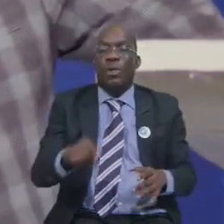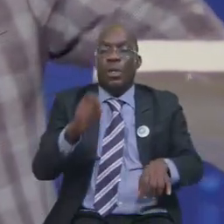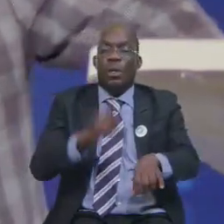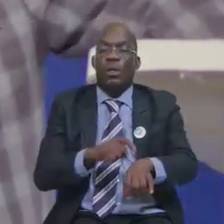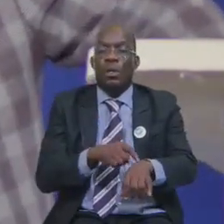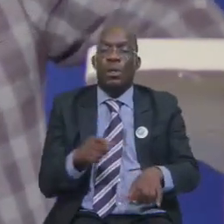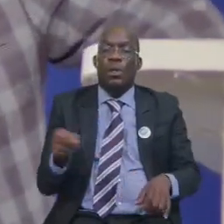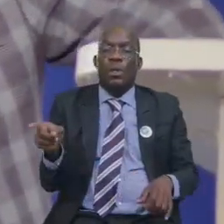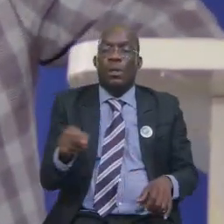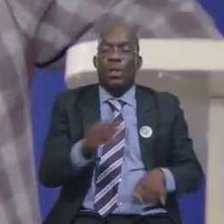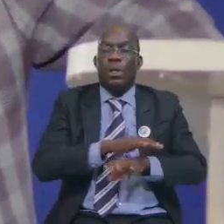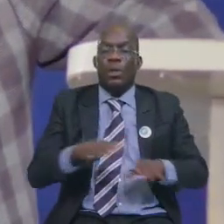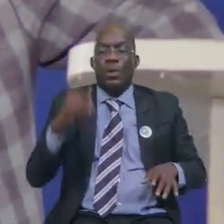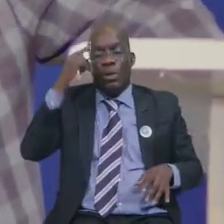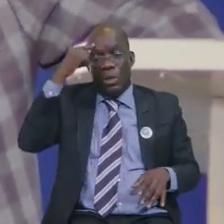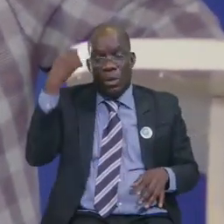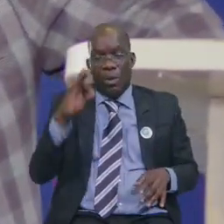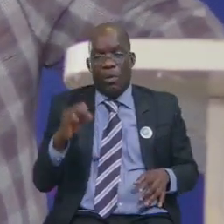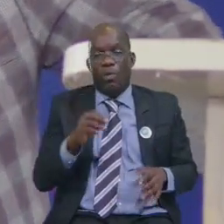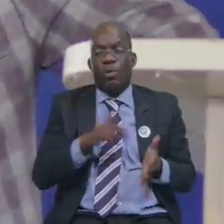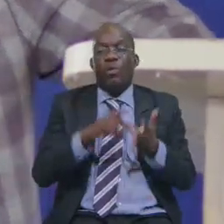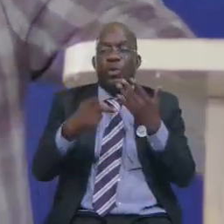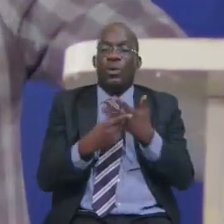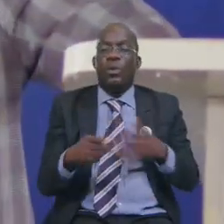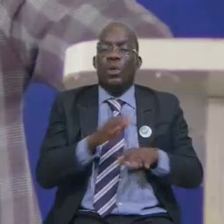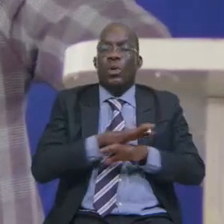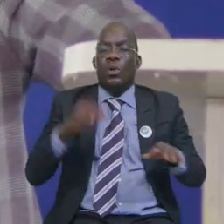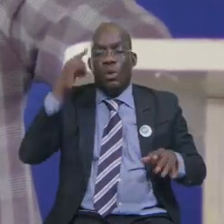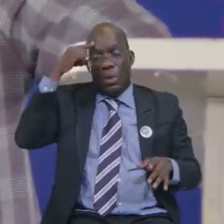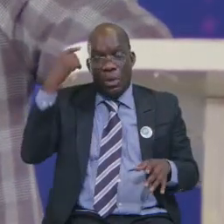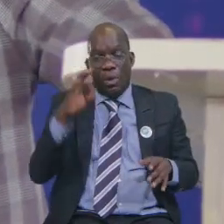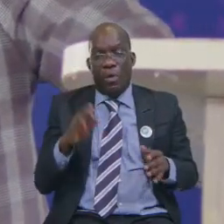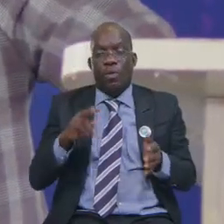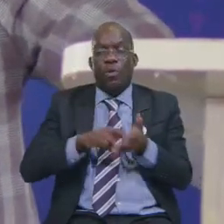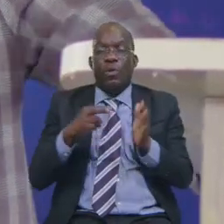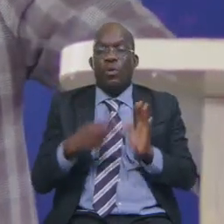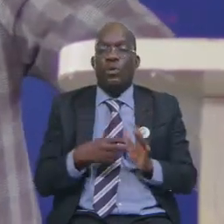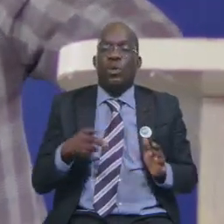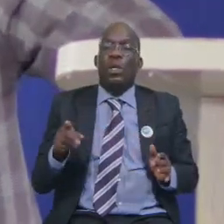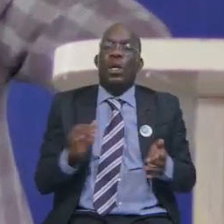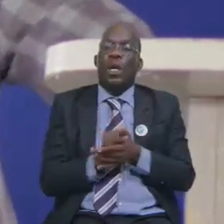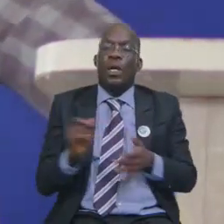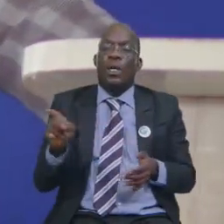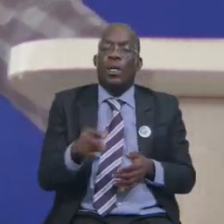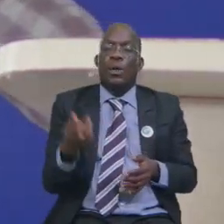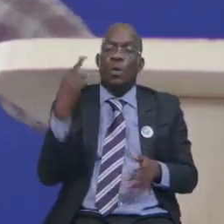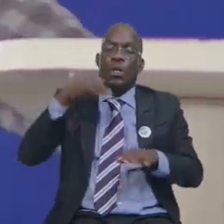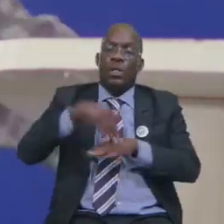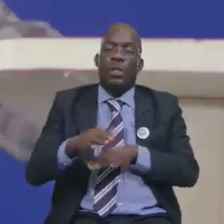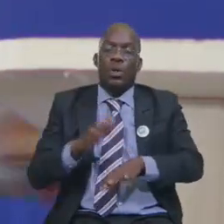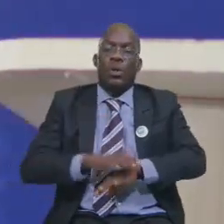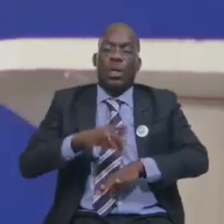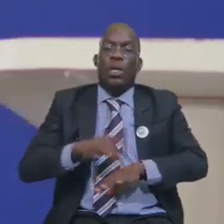not thinking of the project. They were not thinking of the purpose they were sent on earth to do. And they died before finishing. How